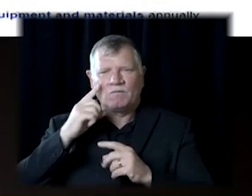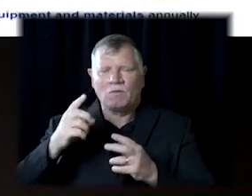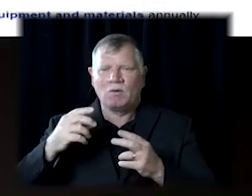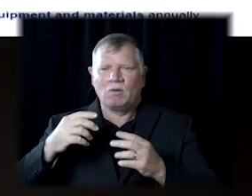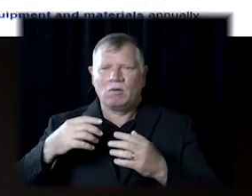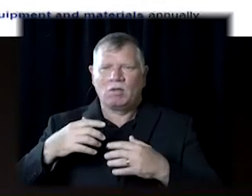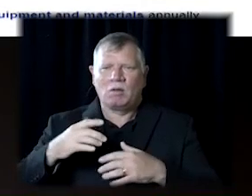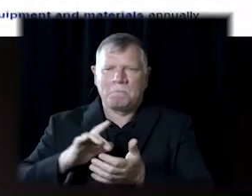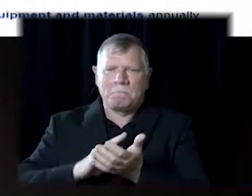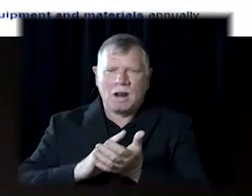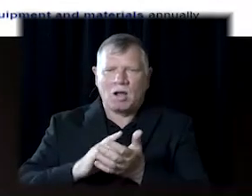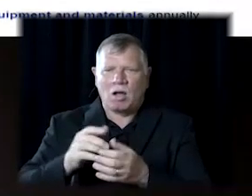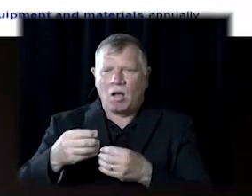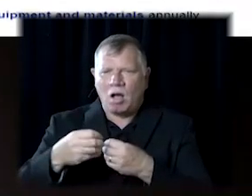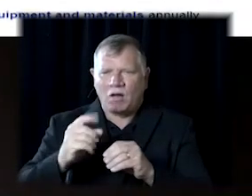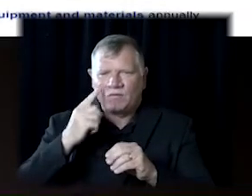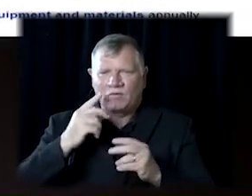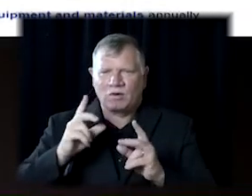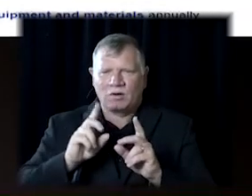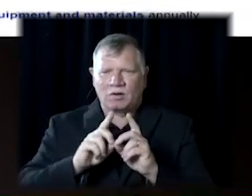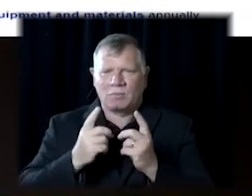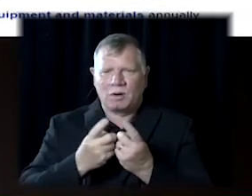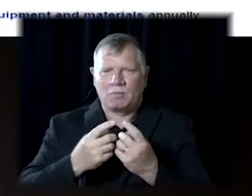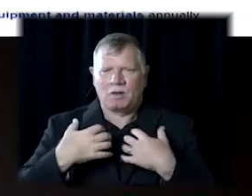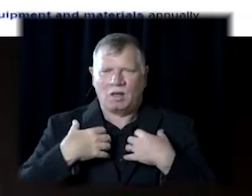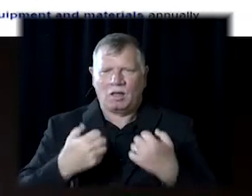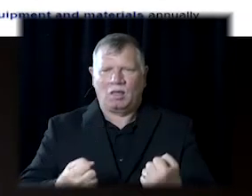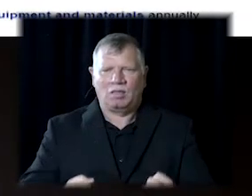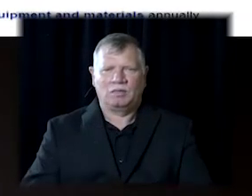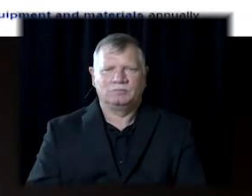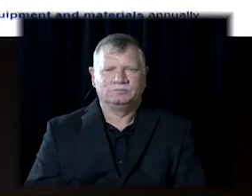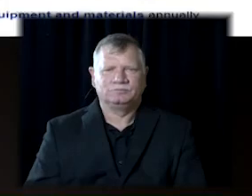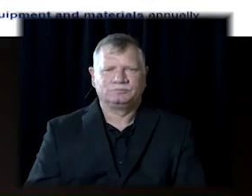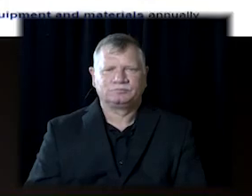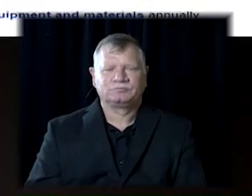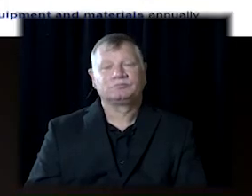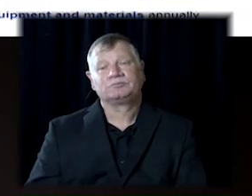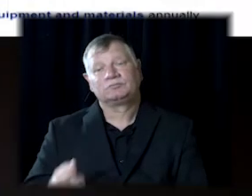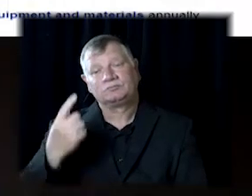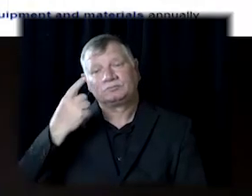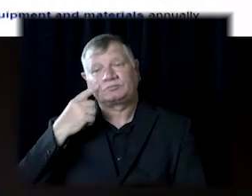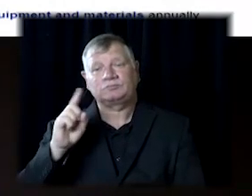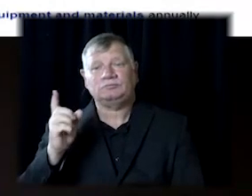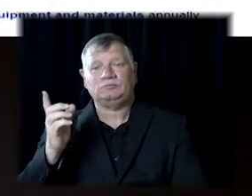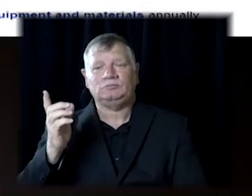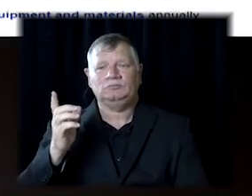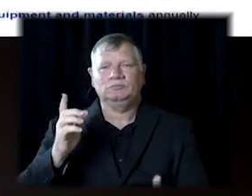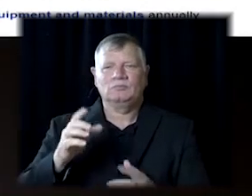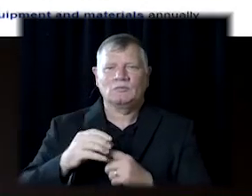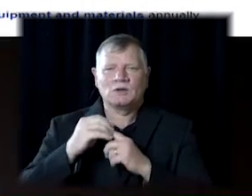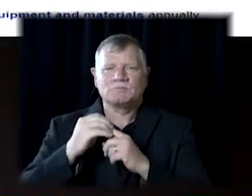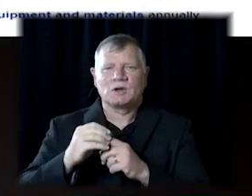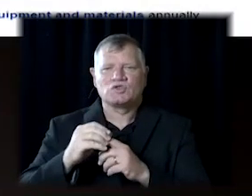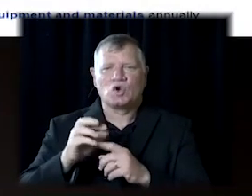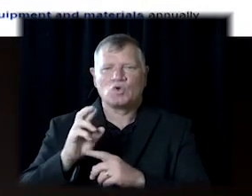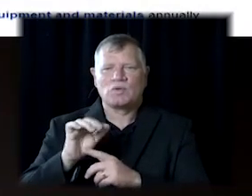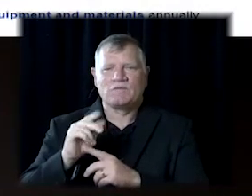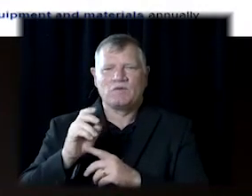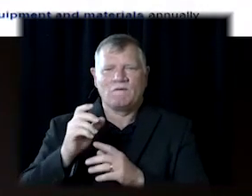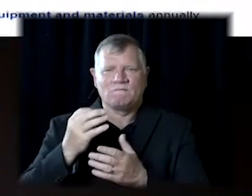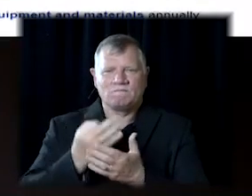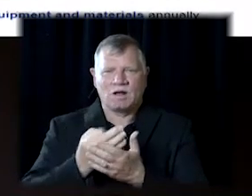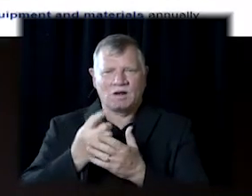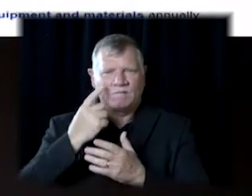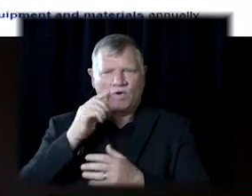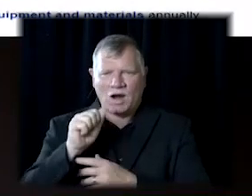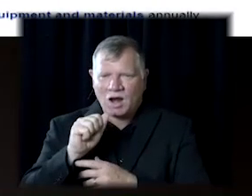office equipment for the Department of Health. There's increased capital expenditures from the special revenue funds for air conditioning